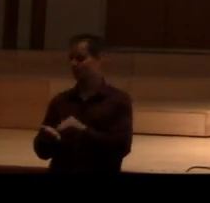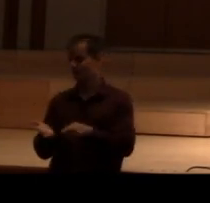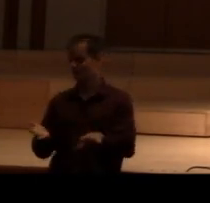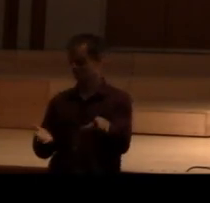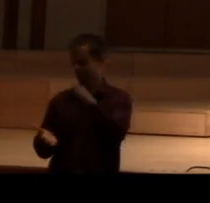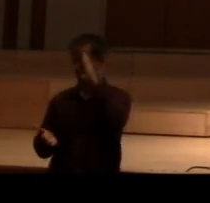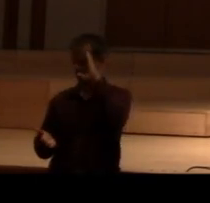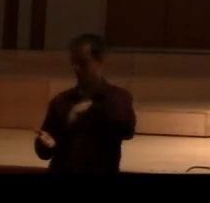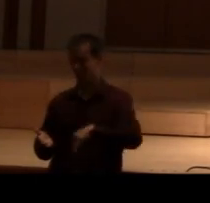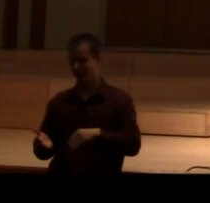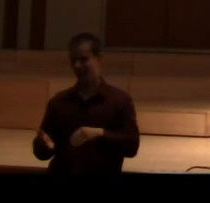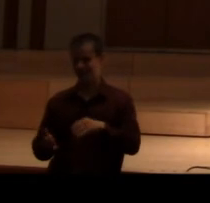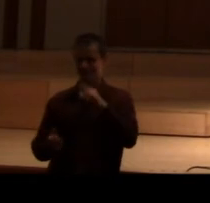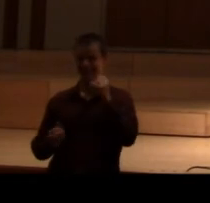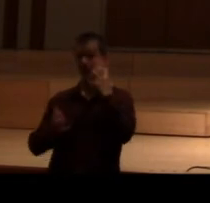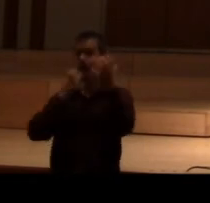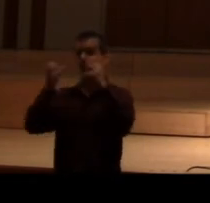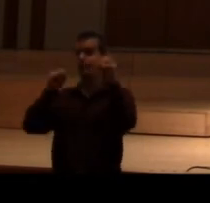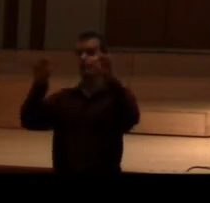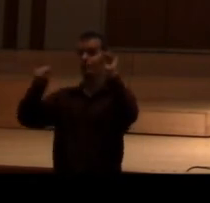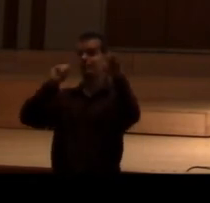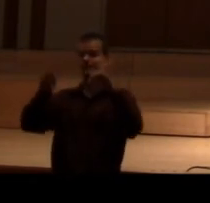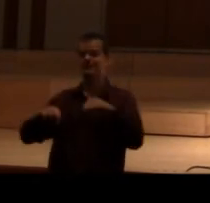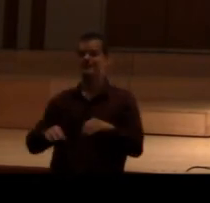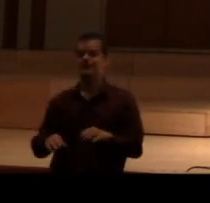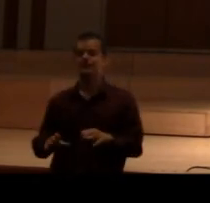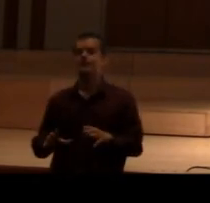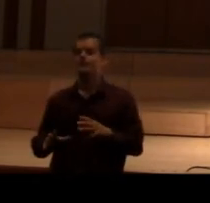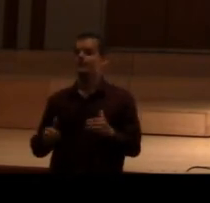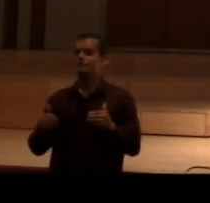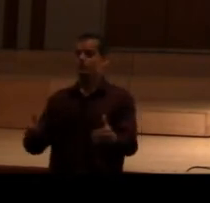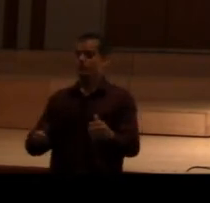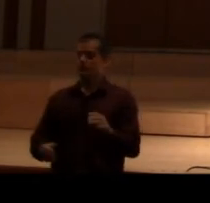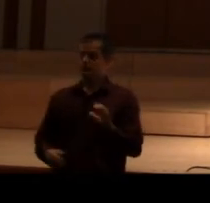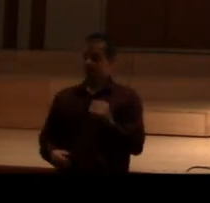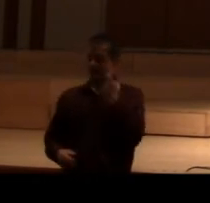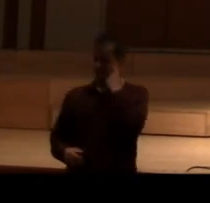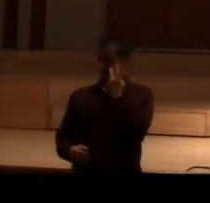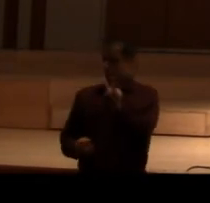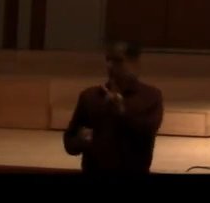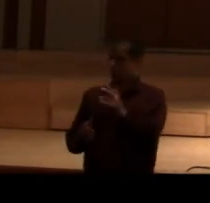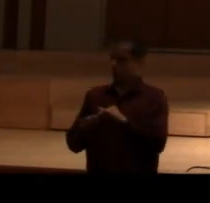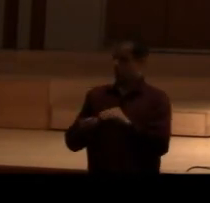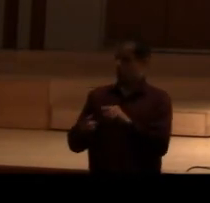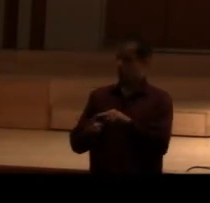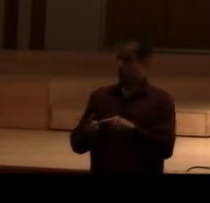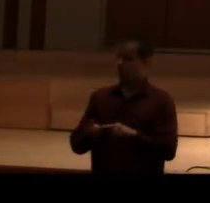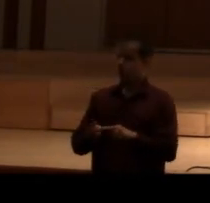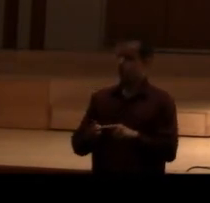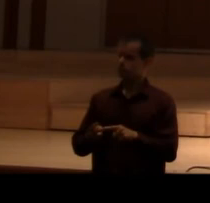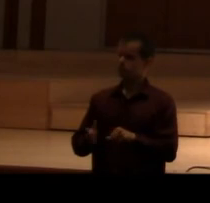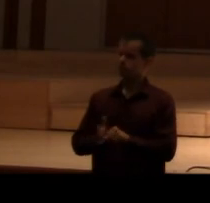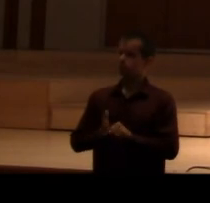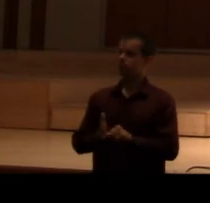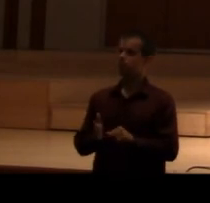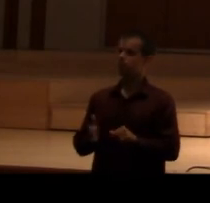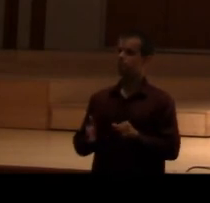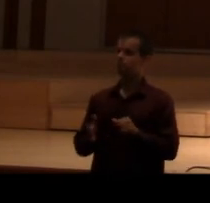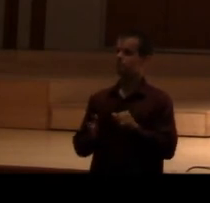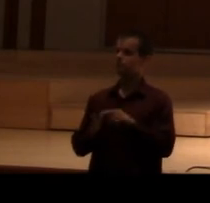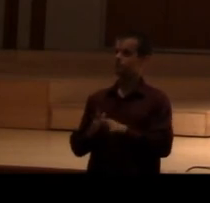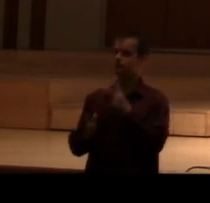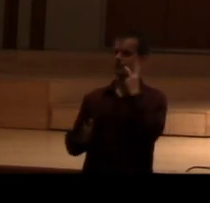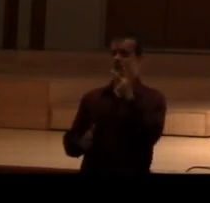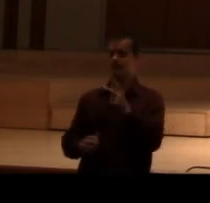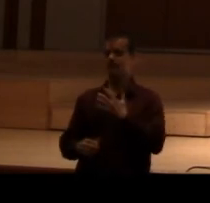to do, and we move on. But those two stories really highlight, I think, to me, how I was starting to see that that